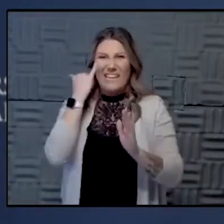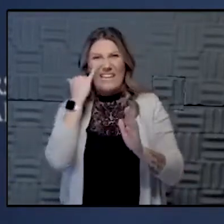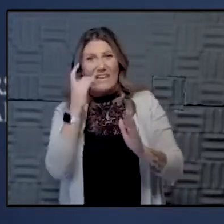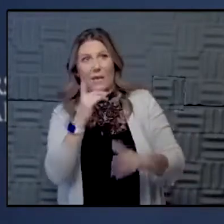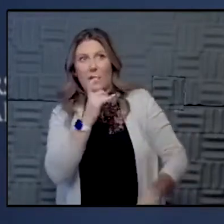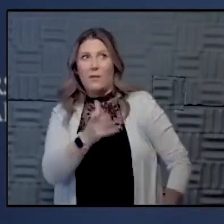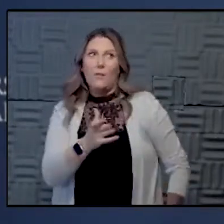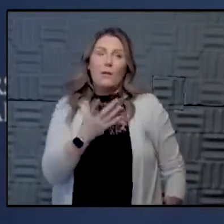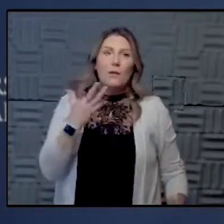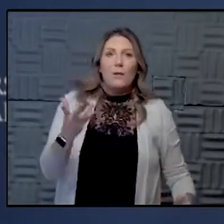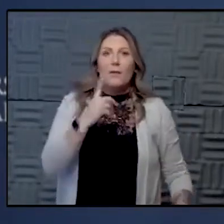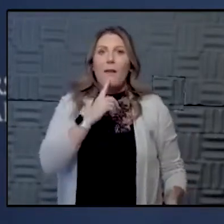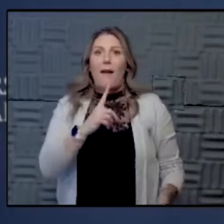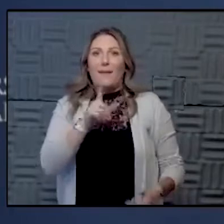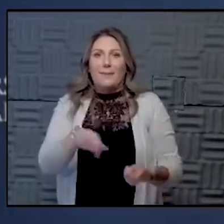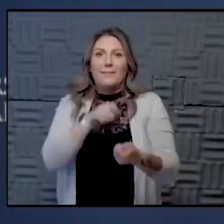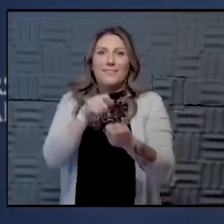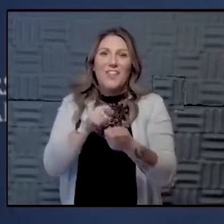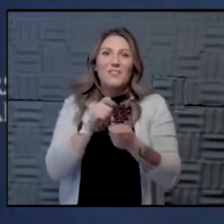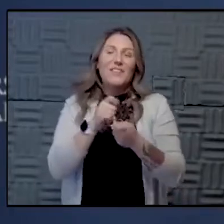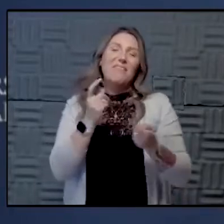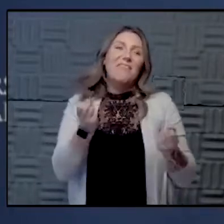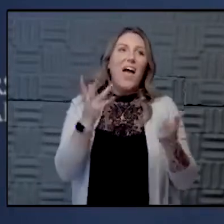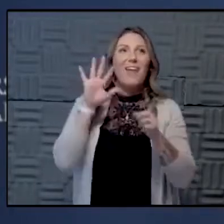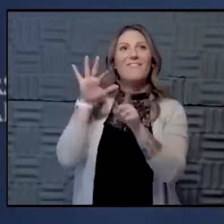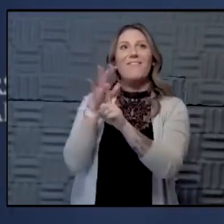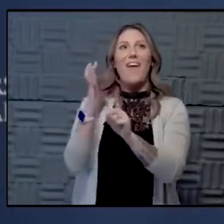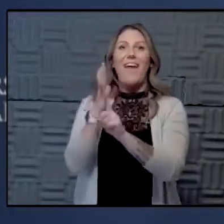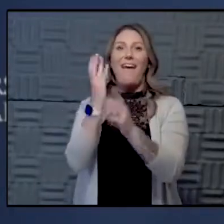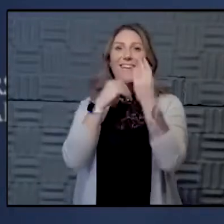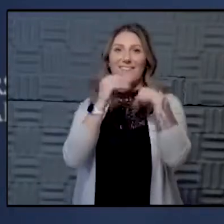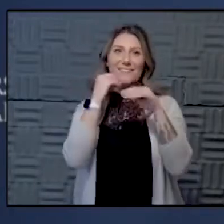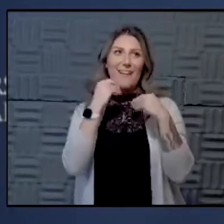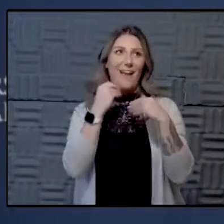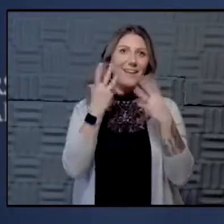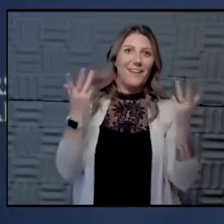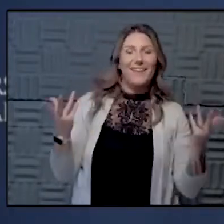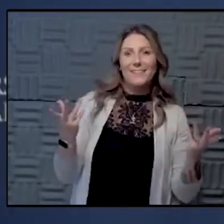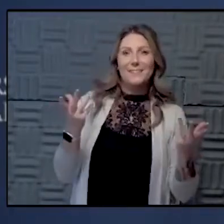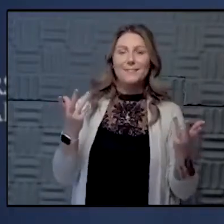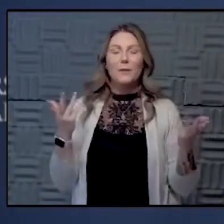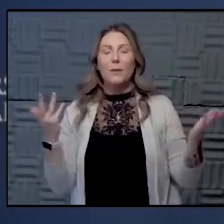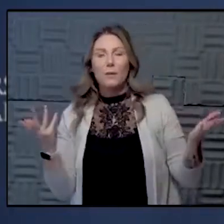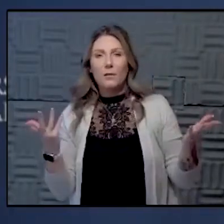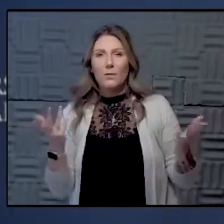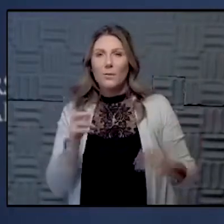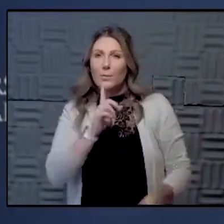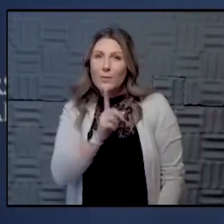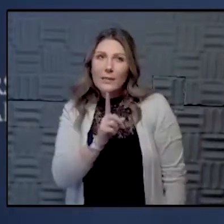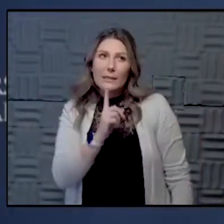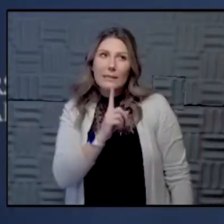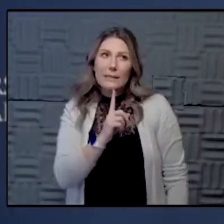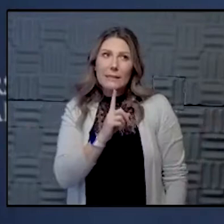overpromised, because you're exactly right. There are a lot of fad diets out there, and it can't be said enough that really a lifestyle change is really